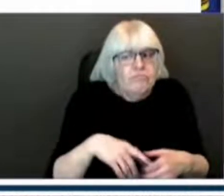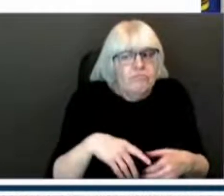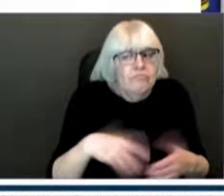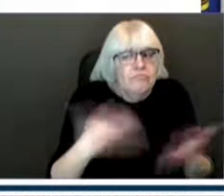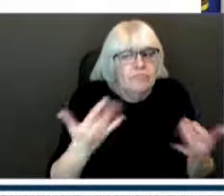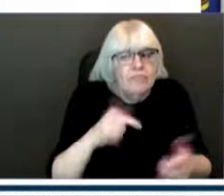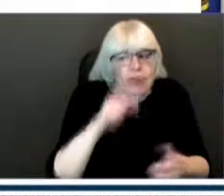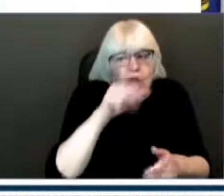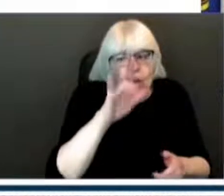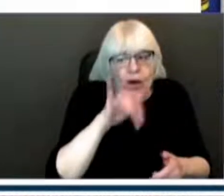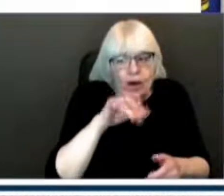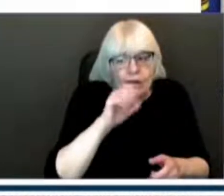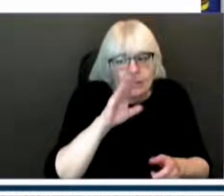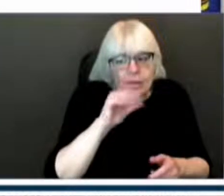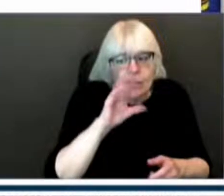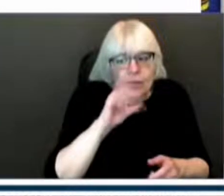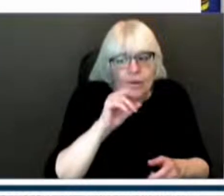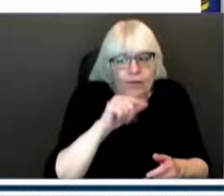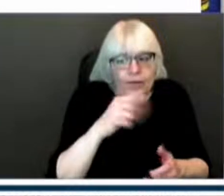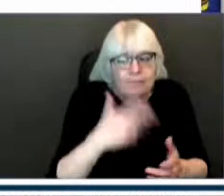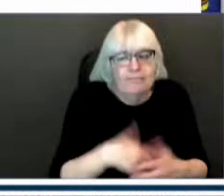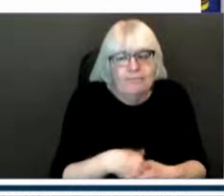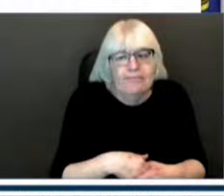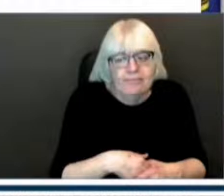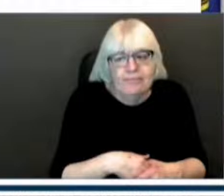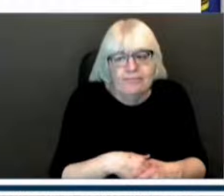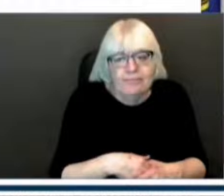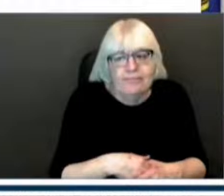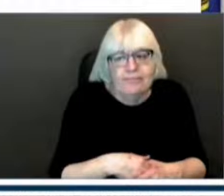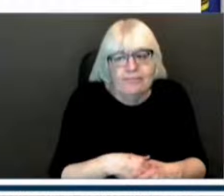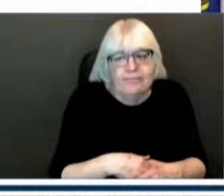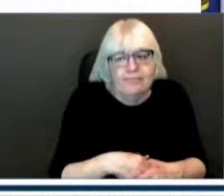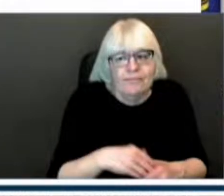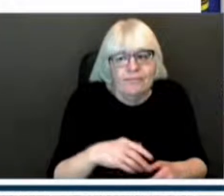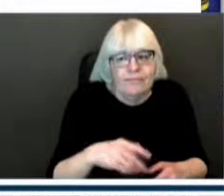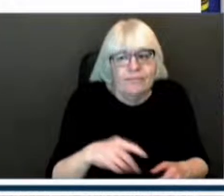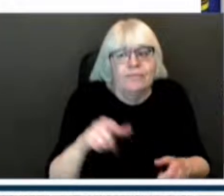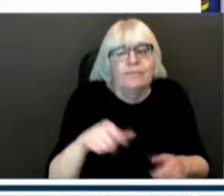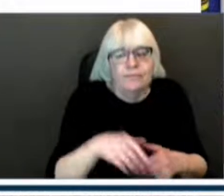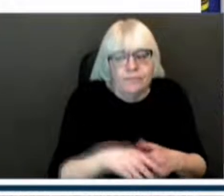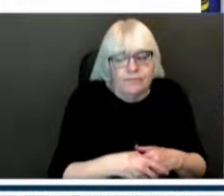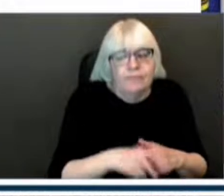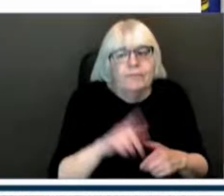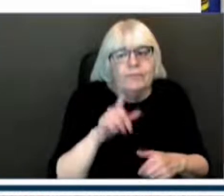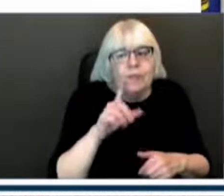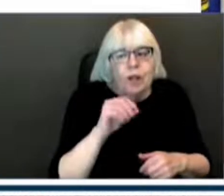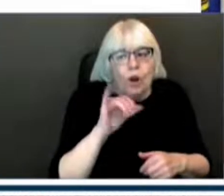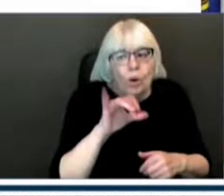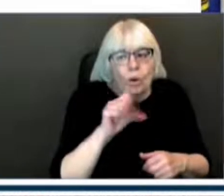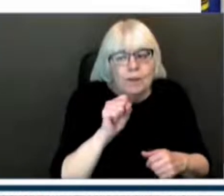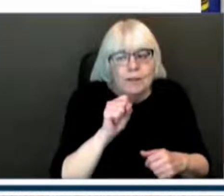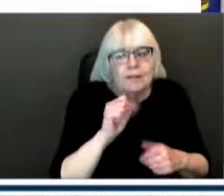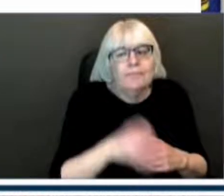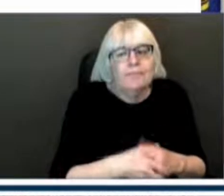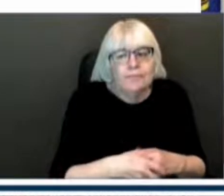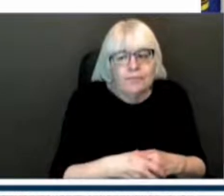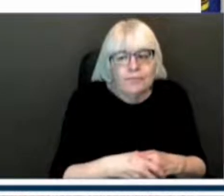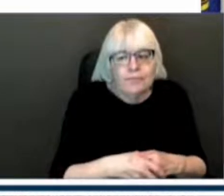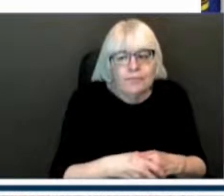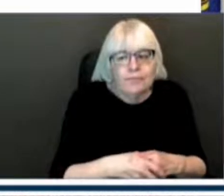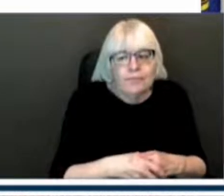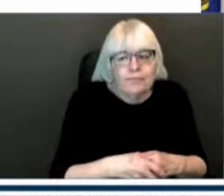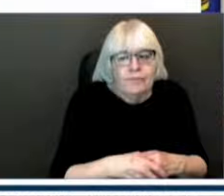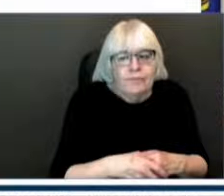you. One question I have is, in data published by the Canadian Institute for Health Information for Long-Term